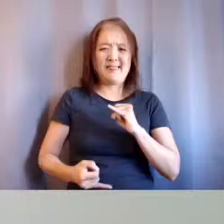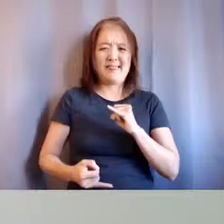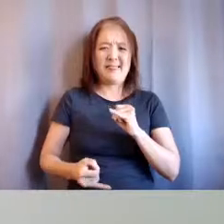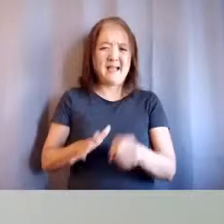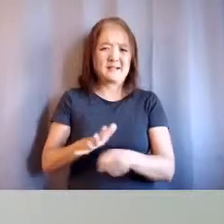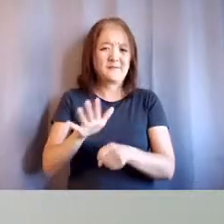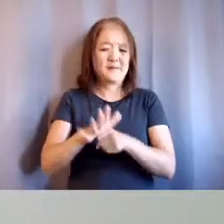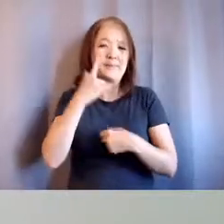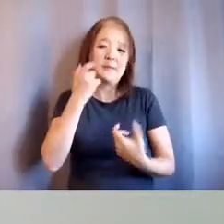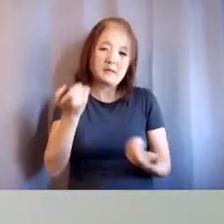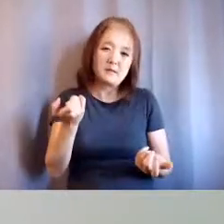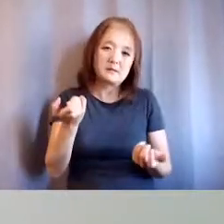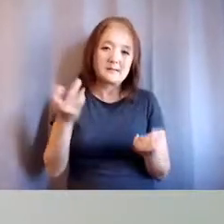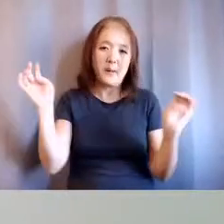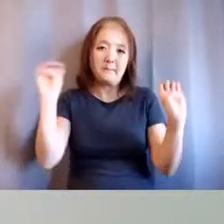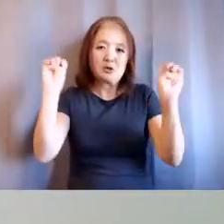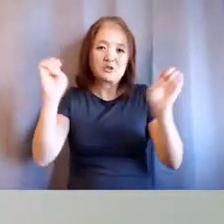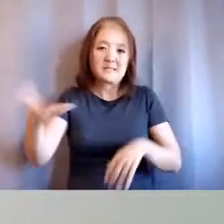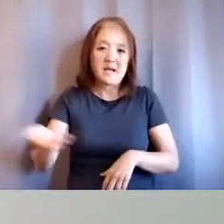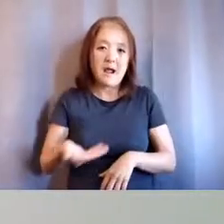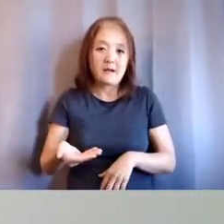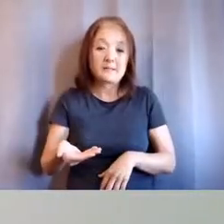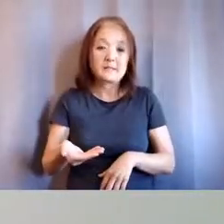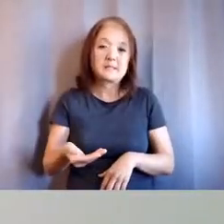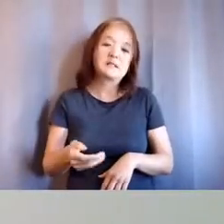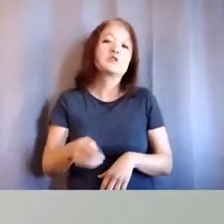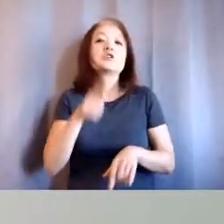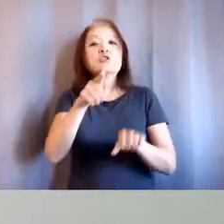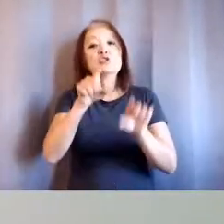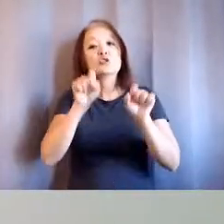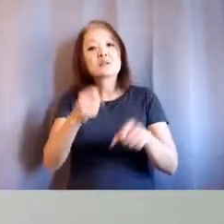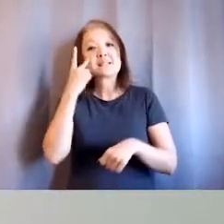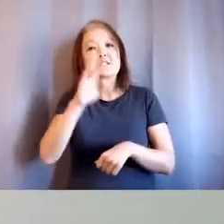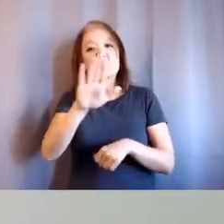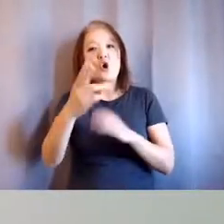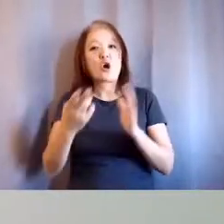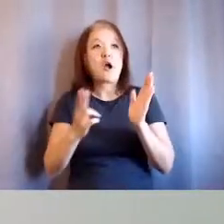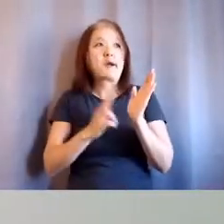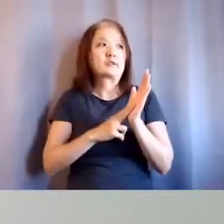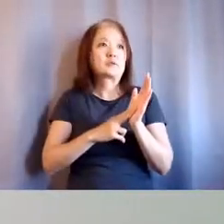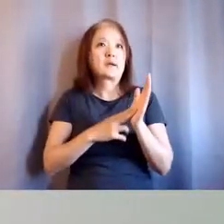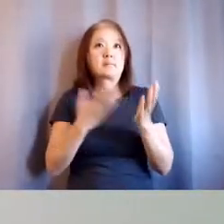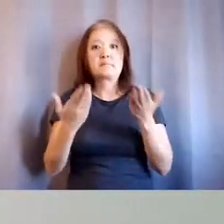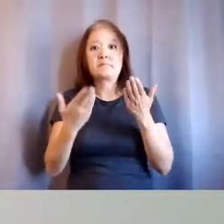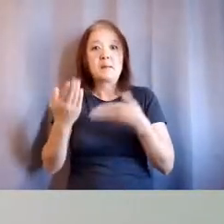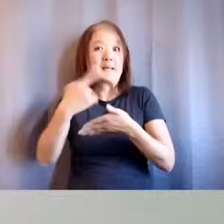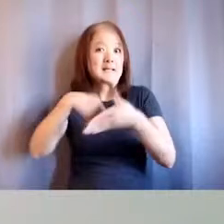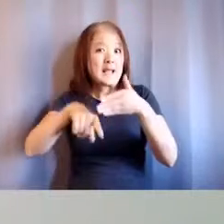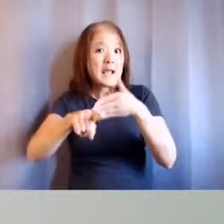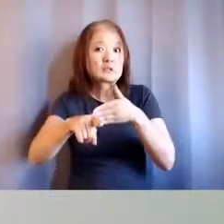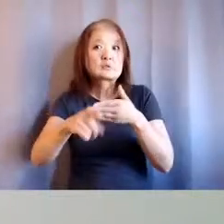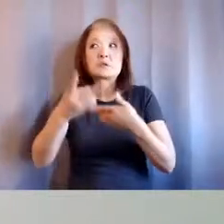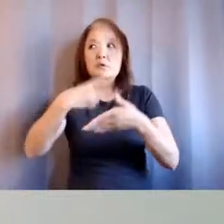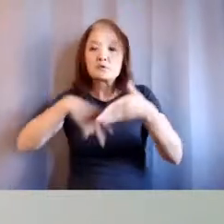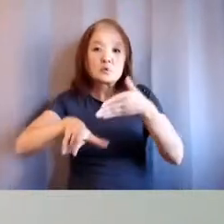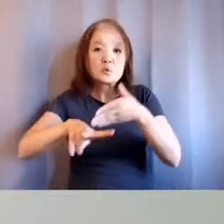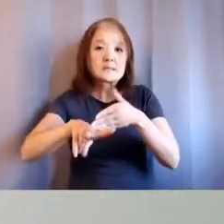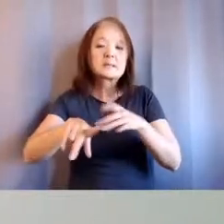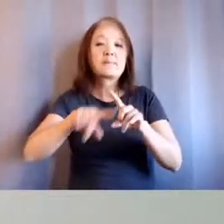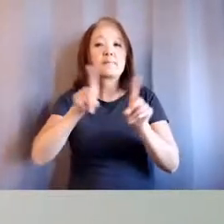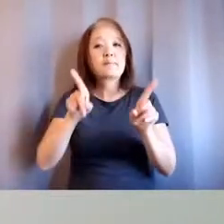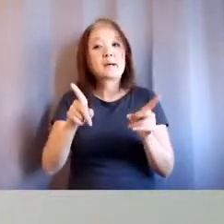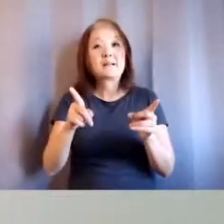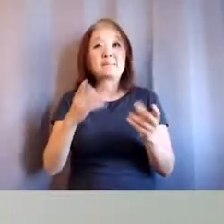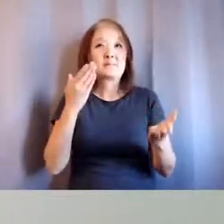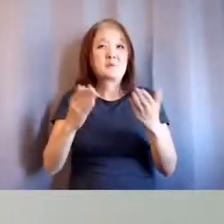are emergency hires. You could see your contract as soon as like maybe next week or the week after, but you could also